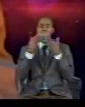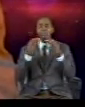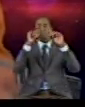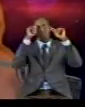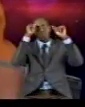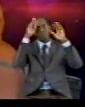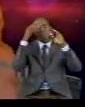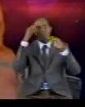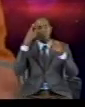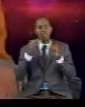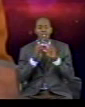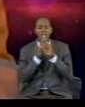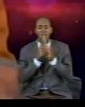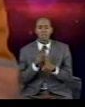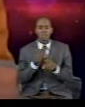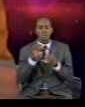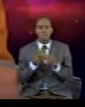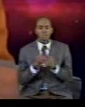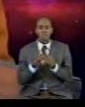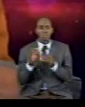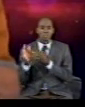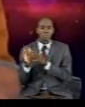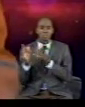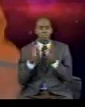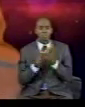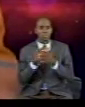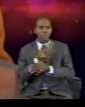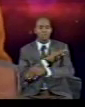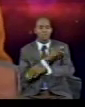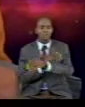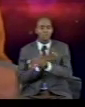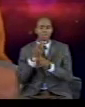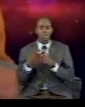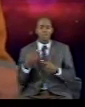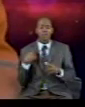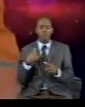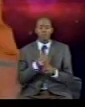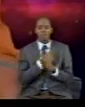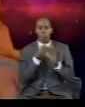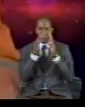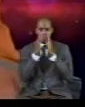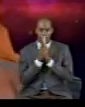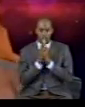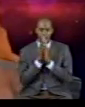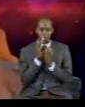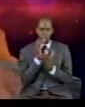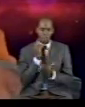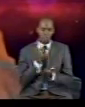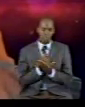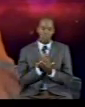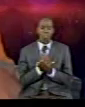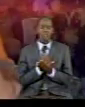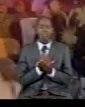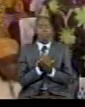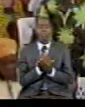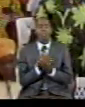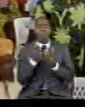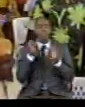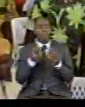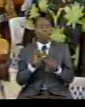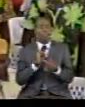answer. For in Jesus' mighty name we pray. Amen. Can I hear